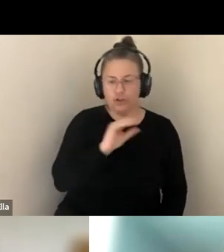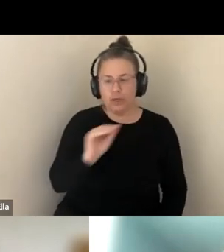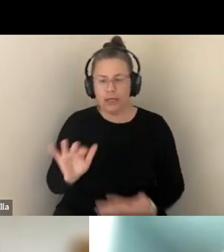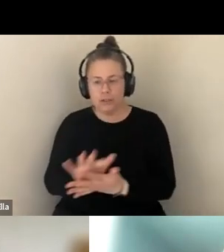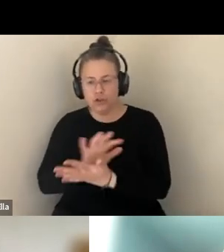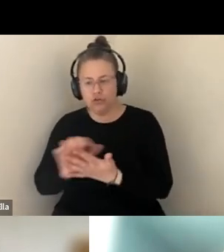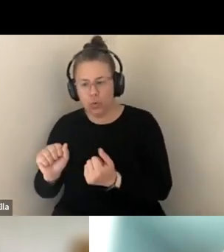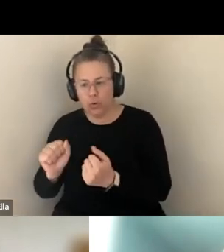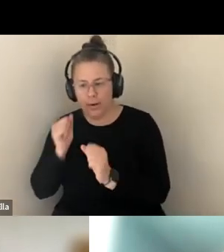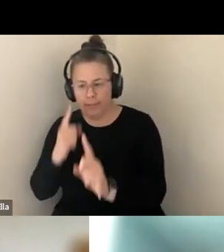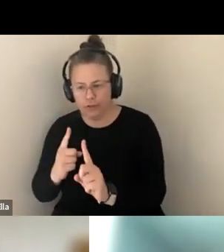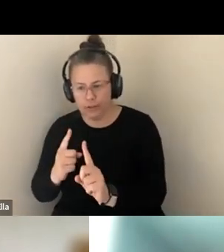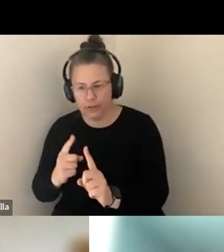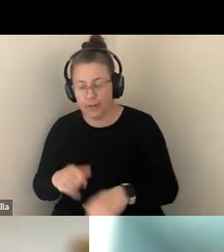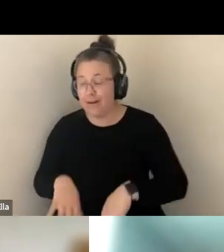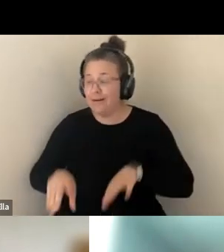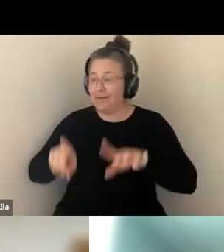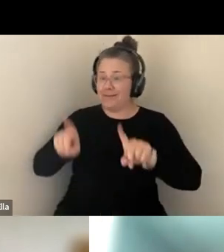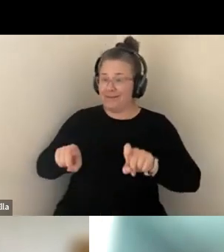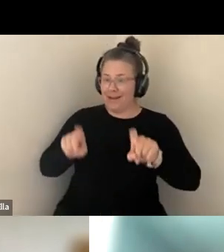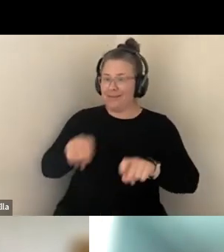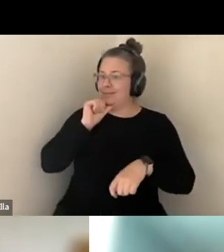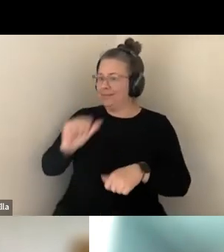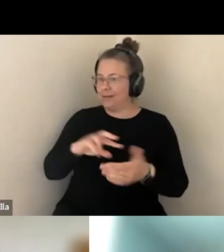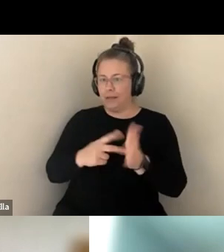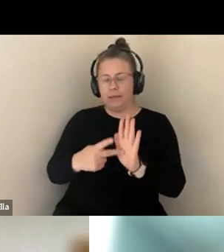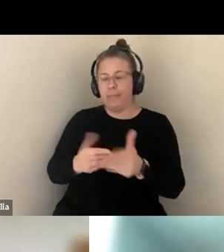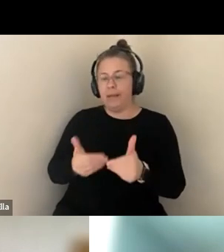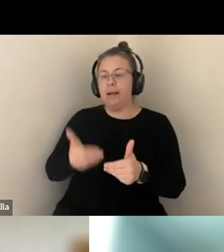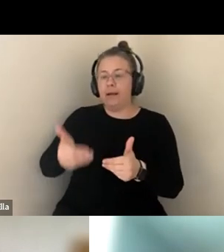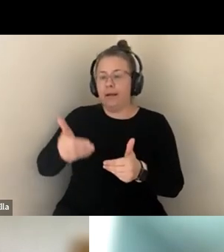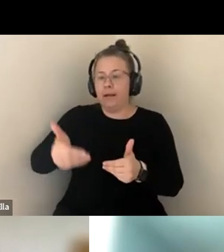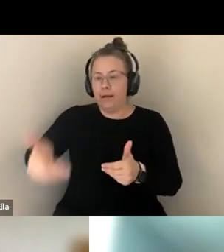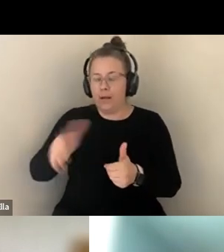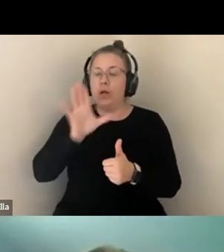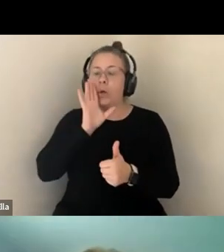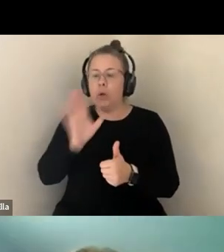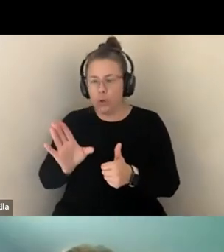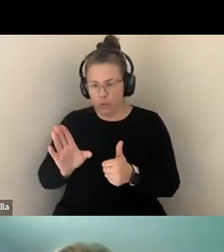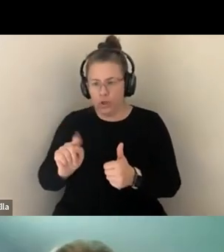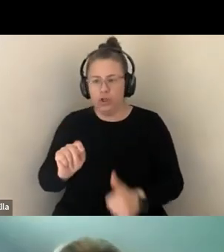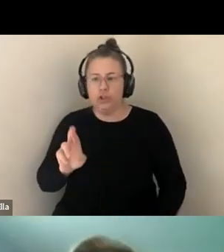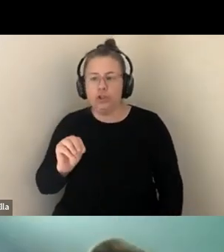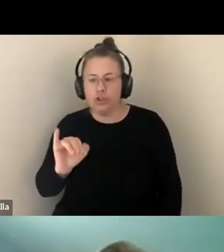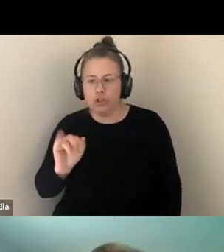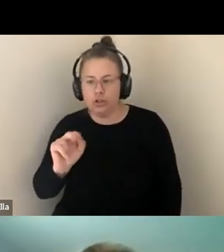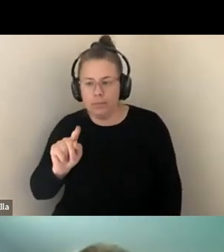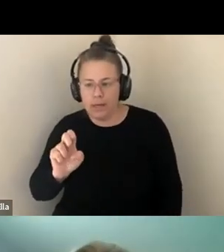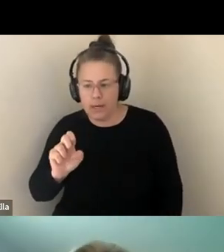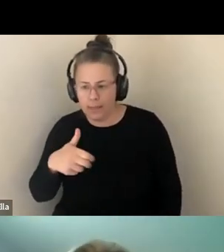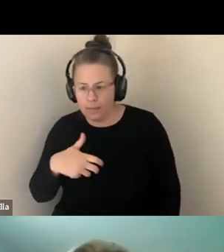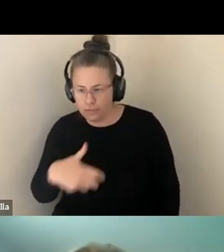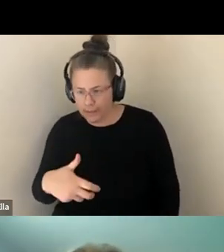route towards termination. People may want to know to prepare for the birth of a child who might have special needs, need